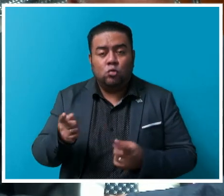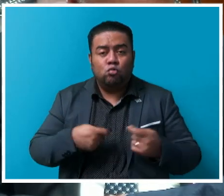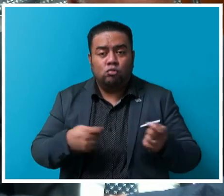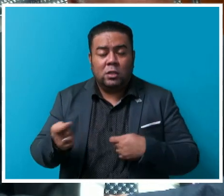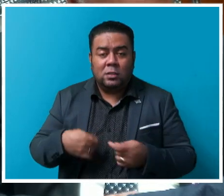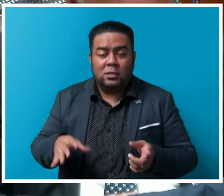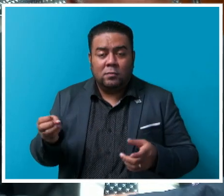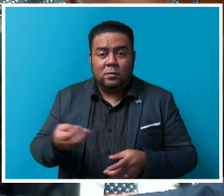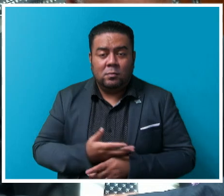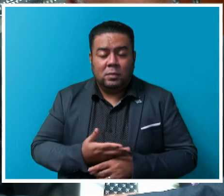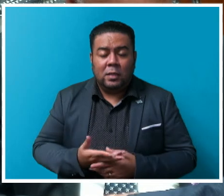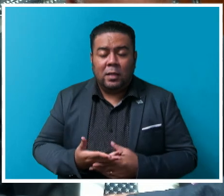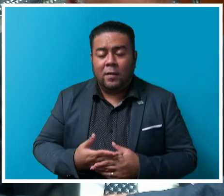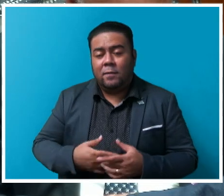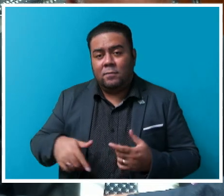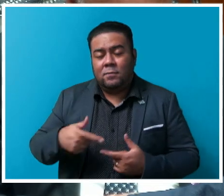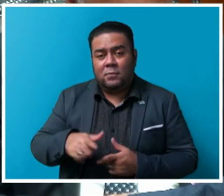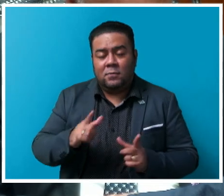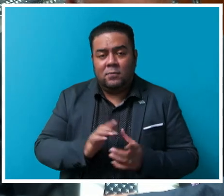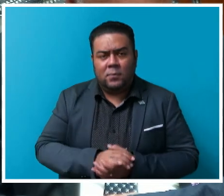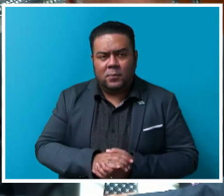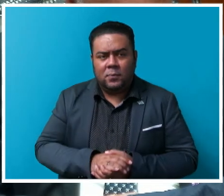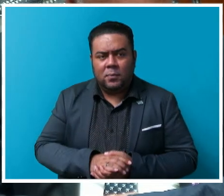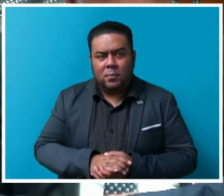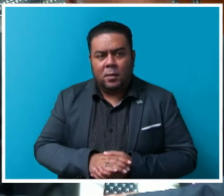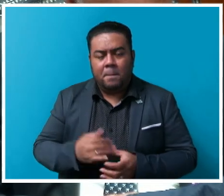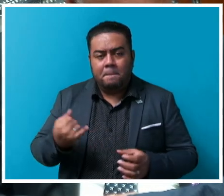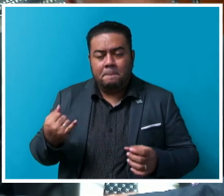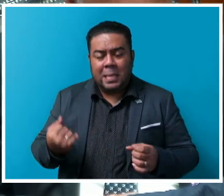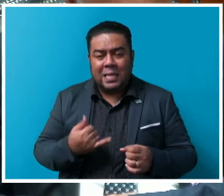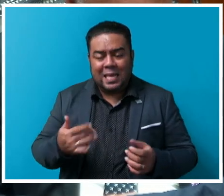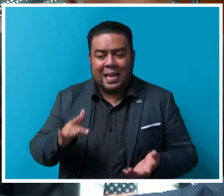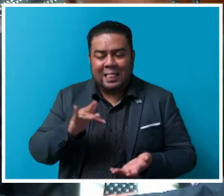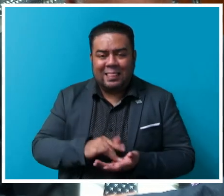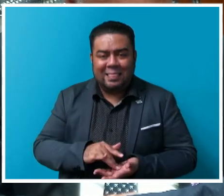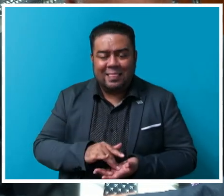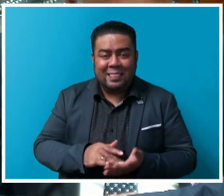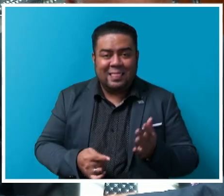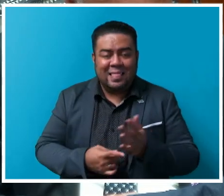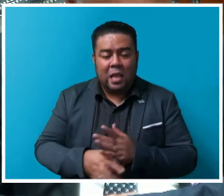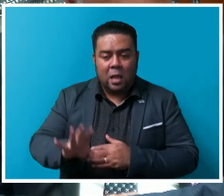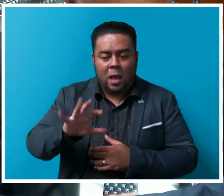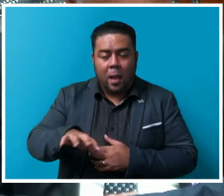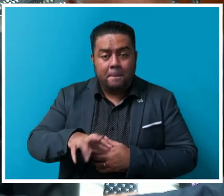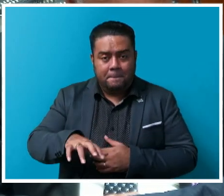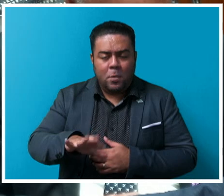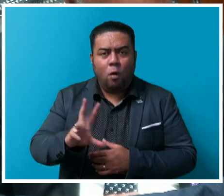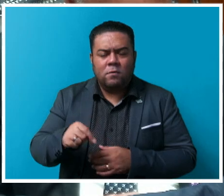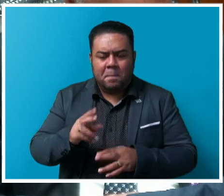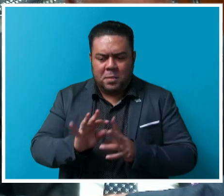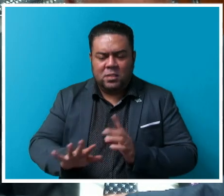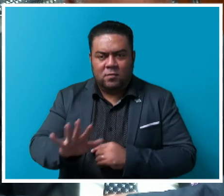investment, aviation, logistics, education, medical, and tech hub of the Pacific. But we are not stopping here, Honorable